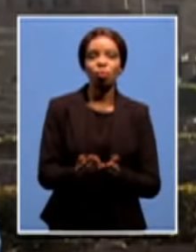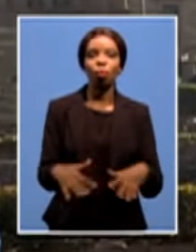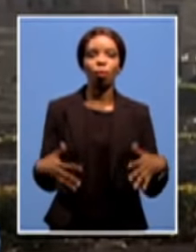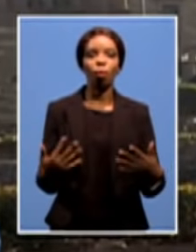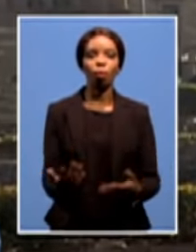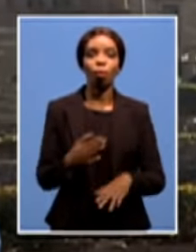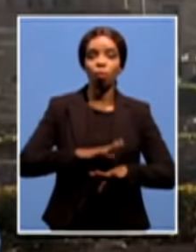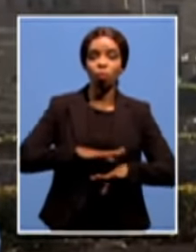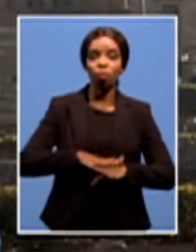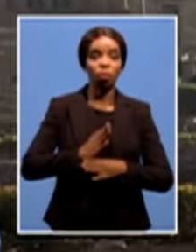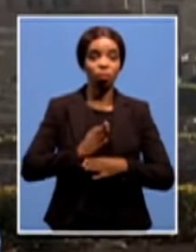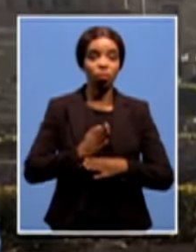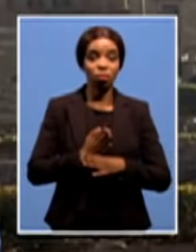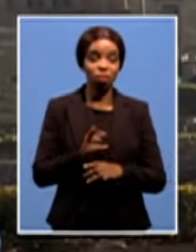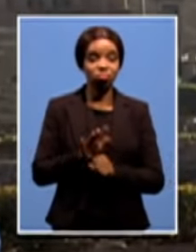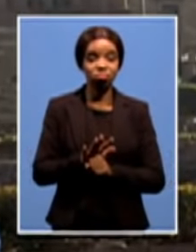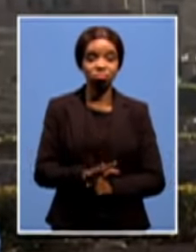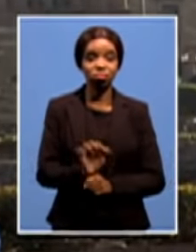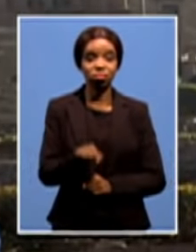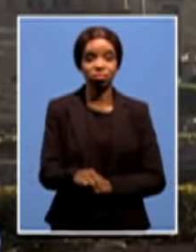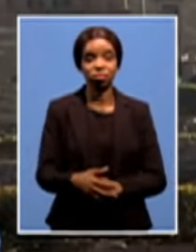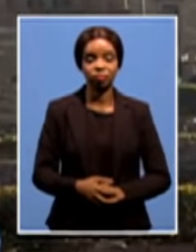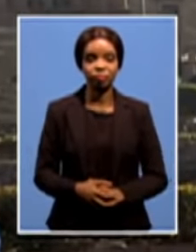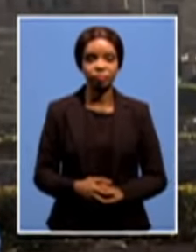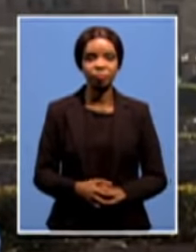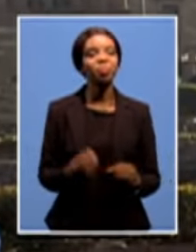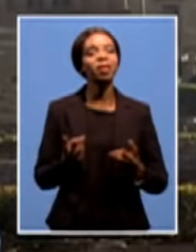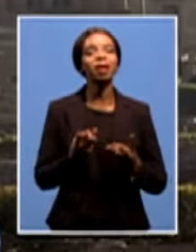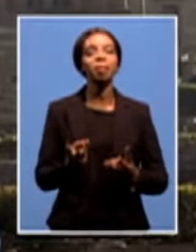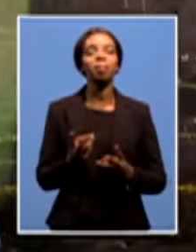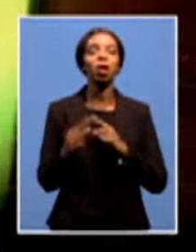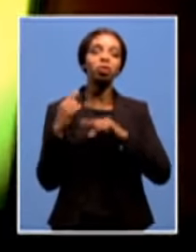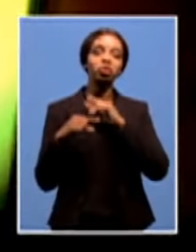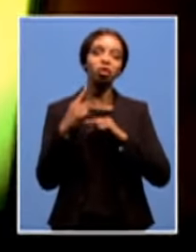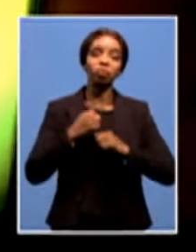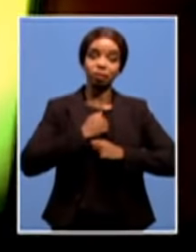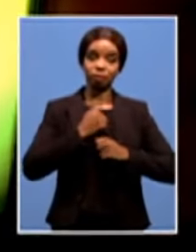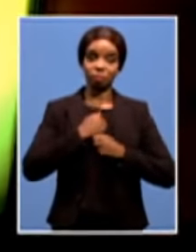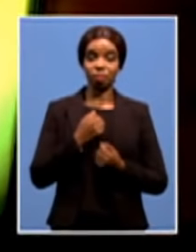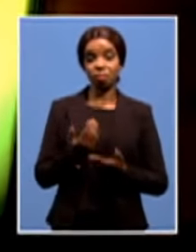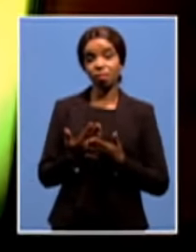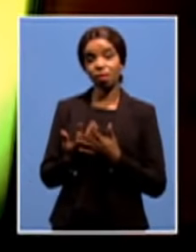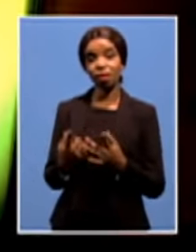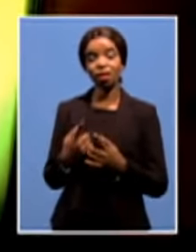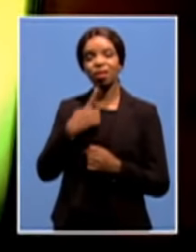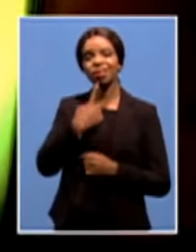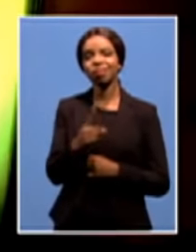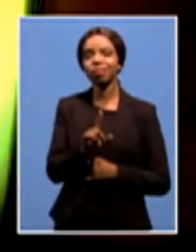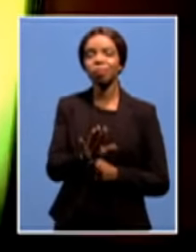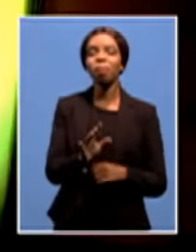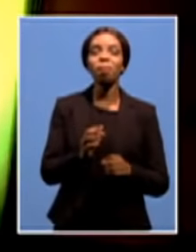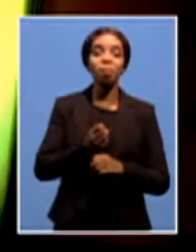highly constrained and limited. There are many people of my generation, certainly, who may argue that the first time so many of